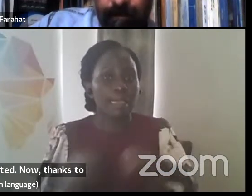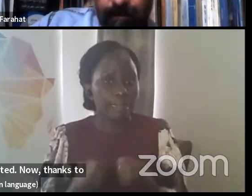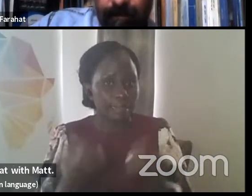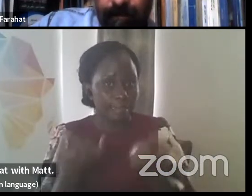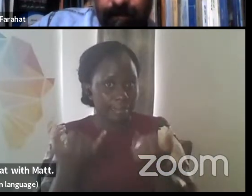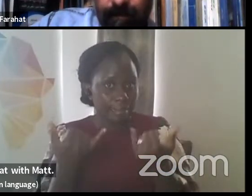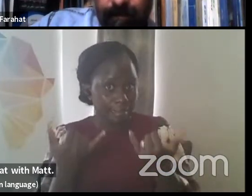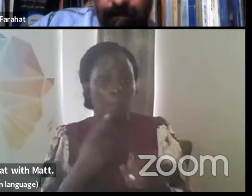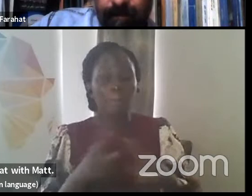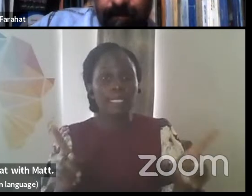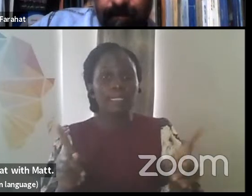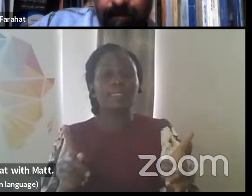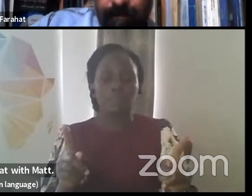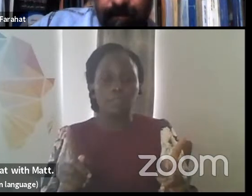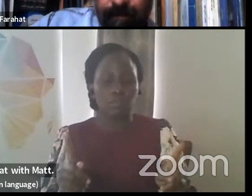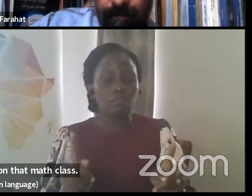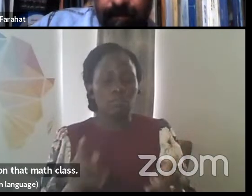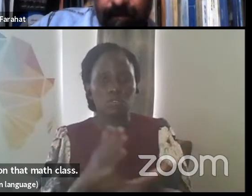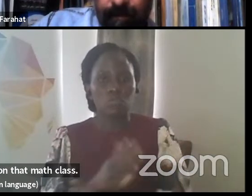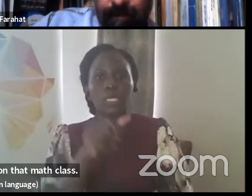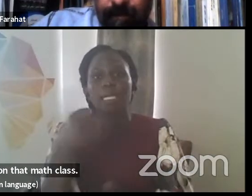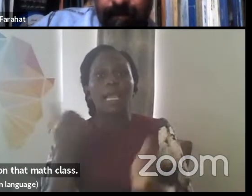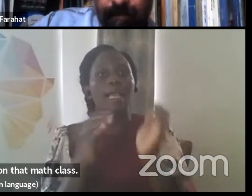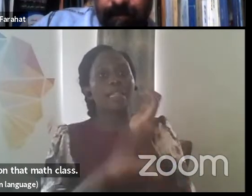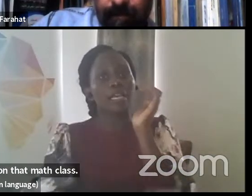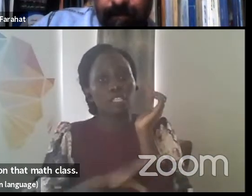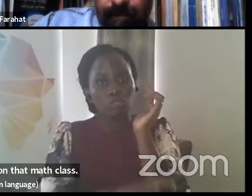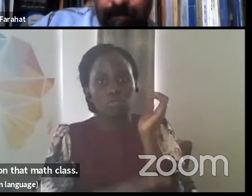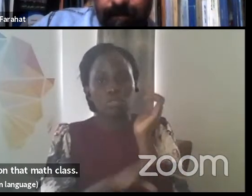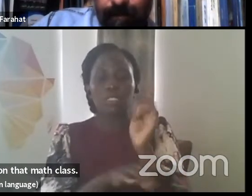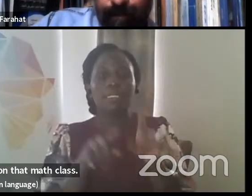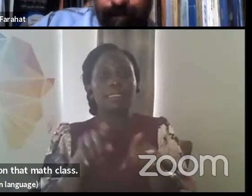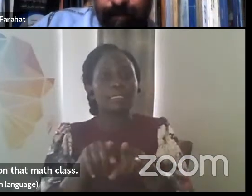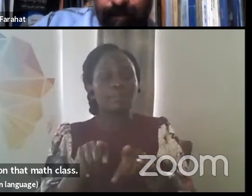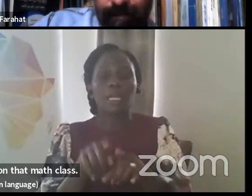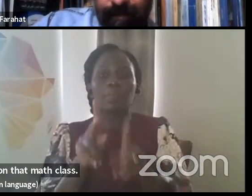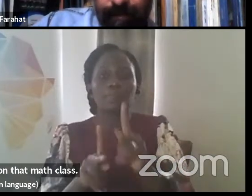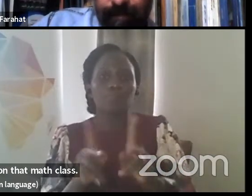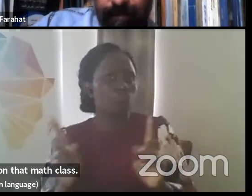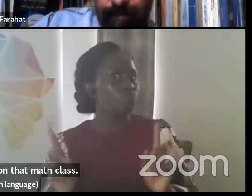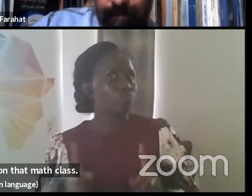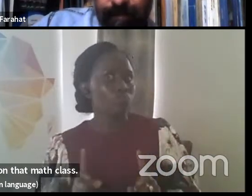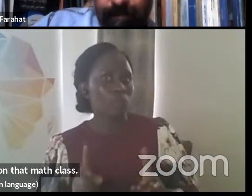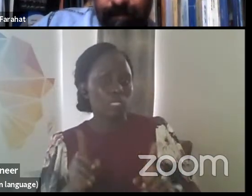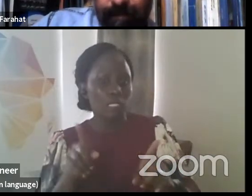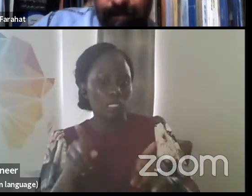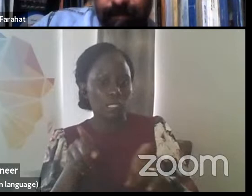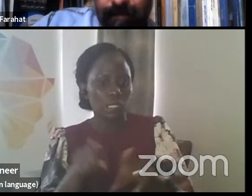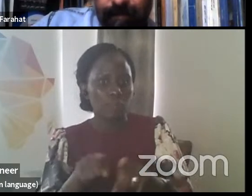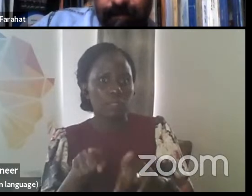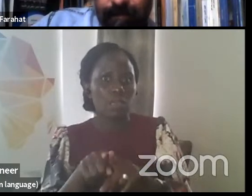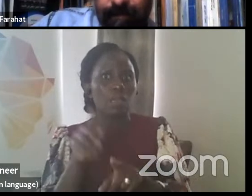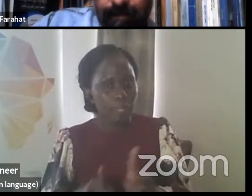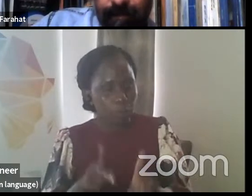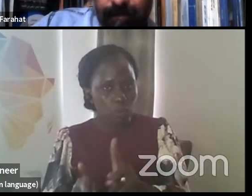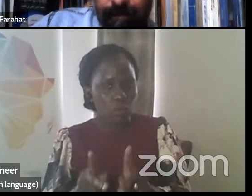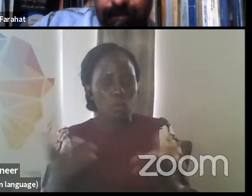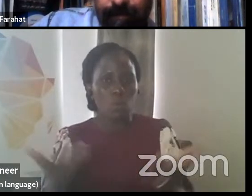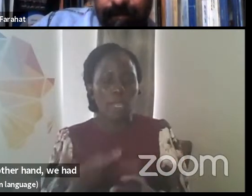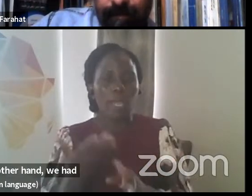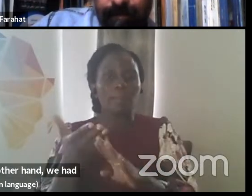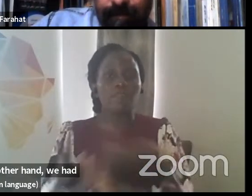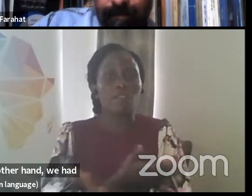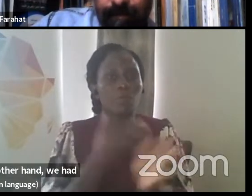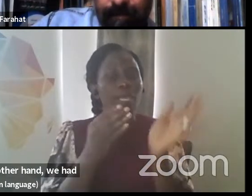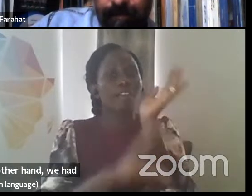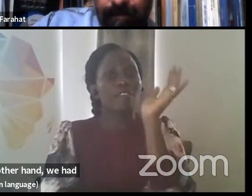But we saw in other countries similar cases. In Tunisia, on the other hand, we had a